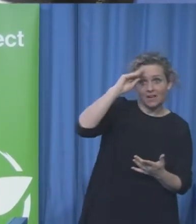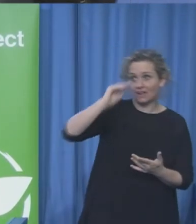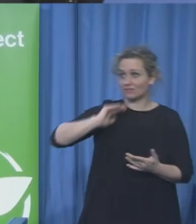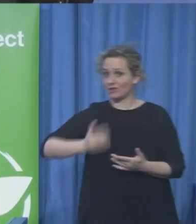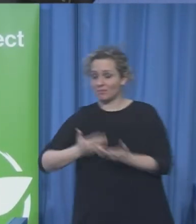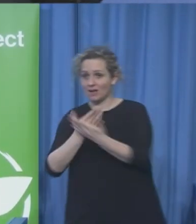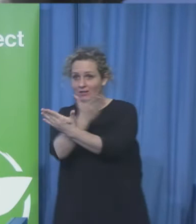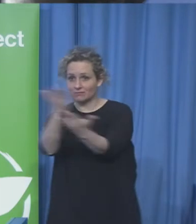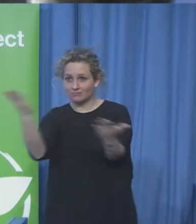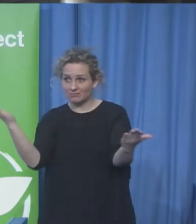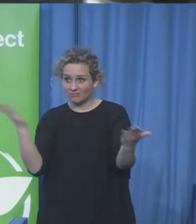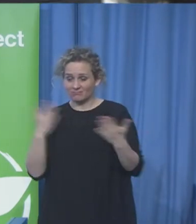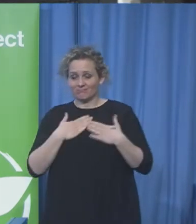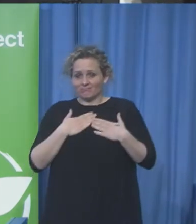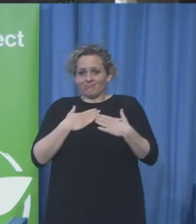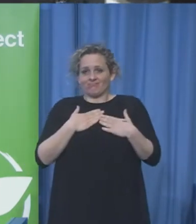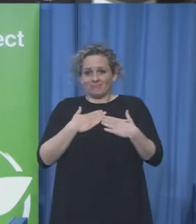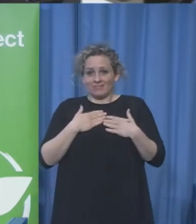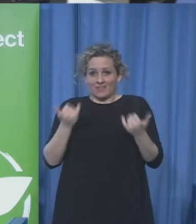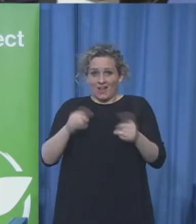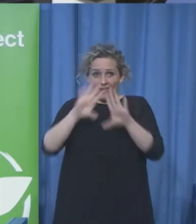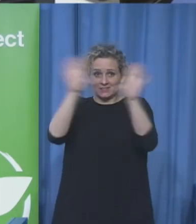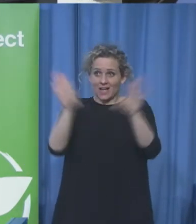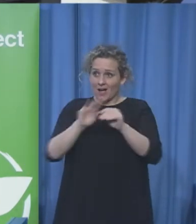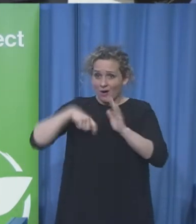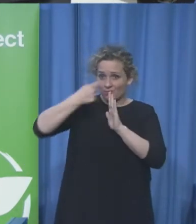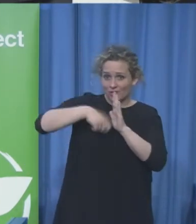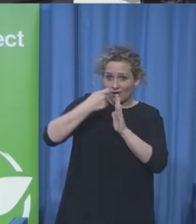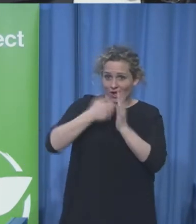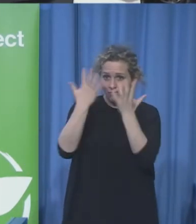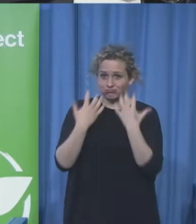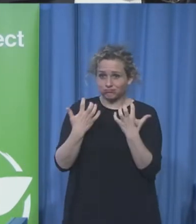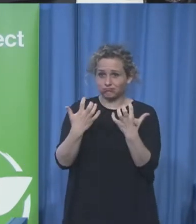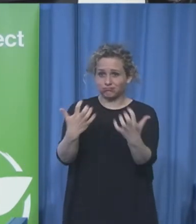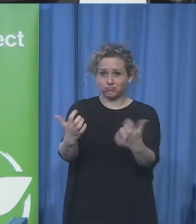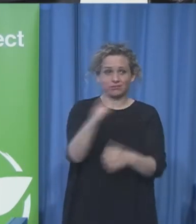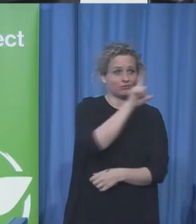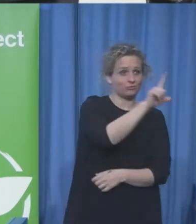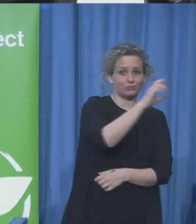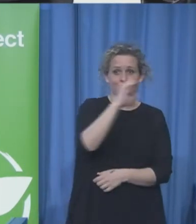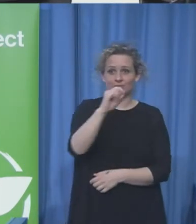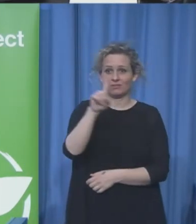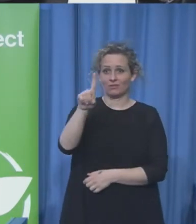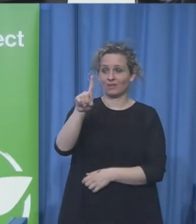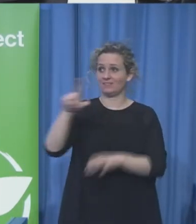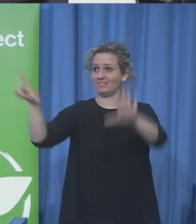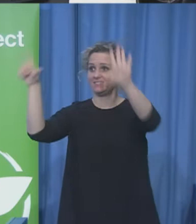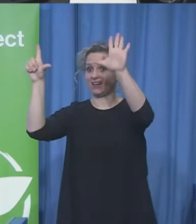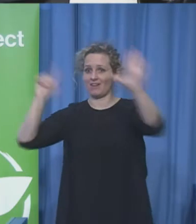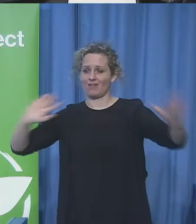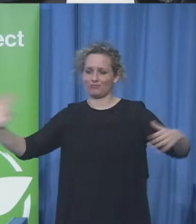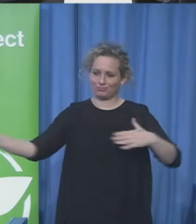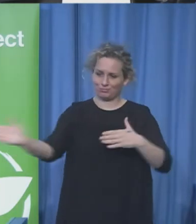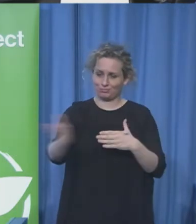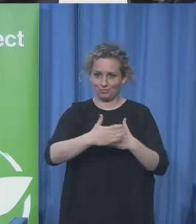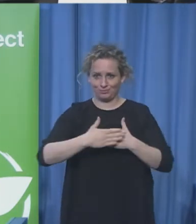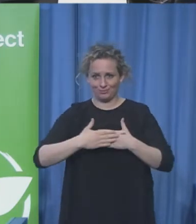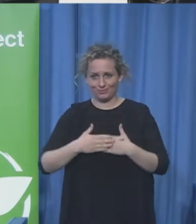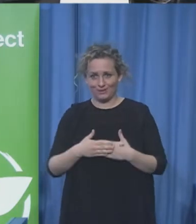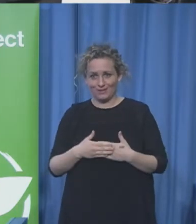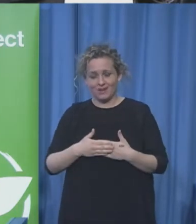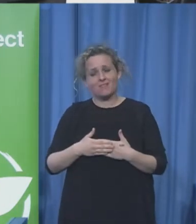Project Conference 2017. And finally, I should like once again to